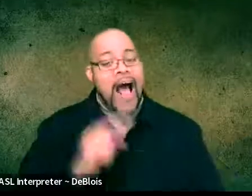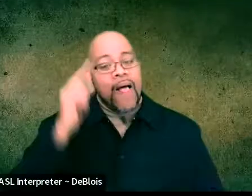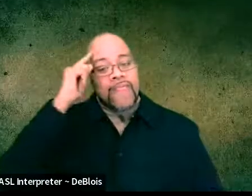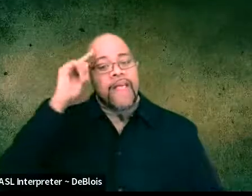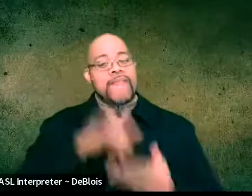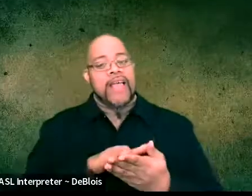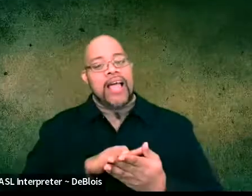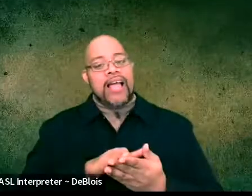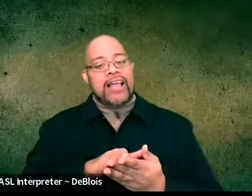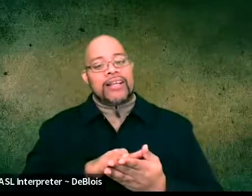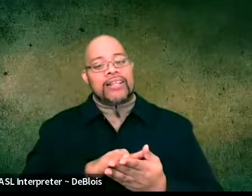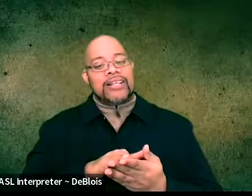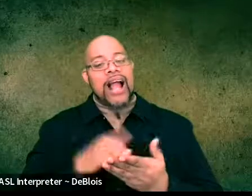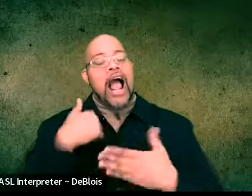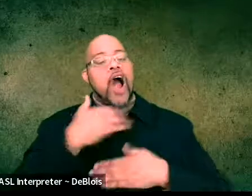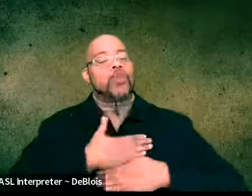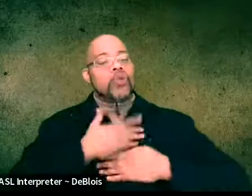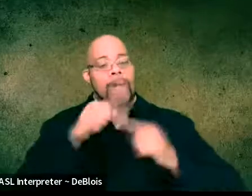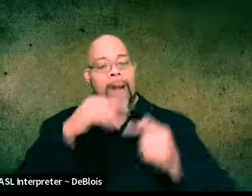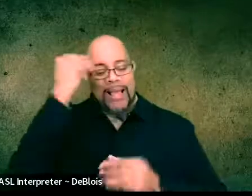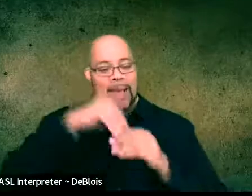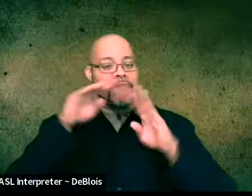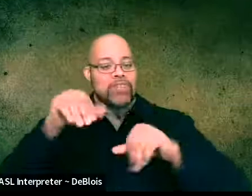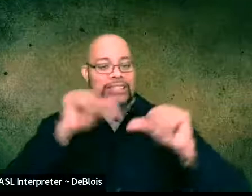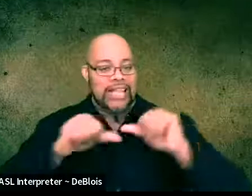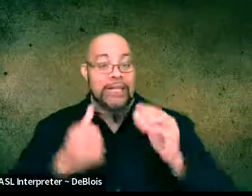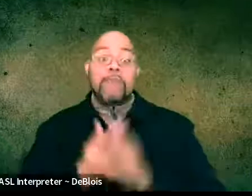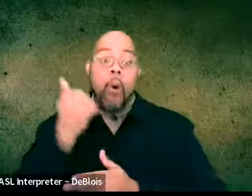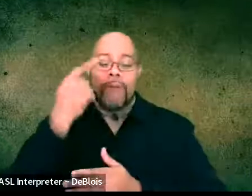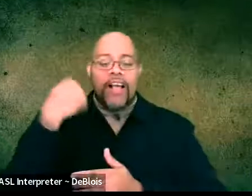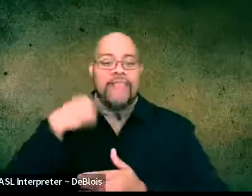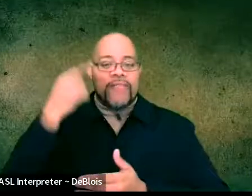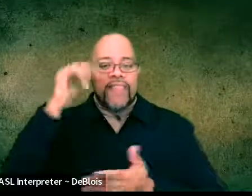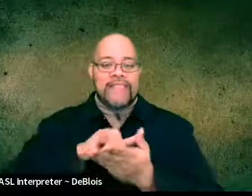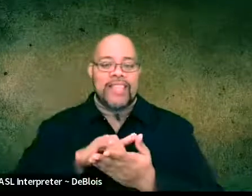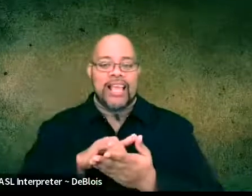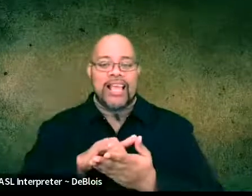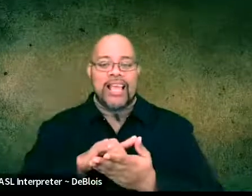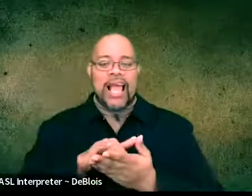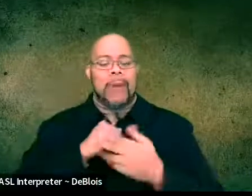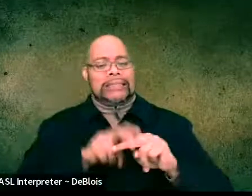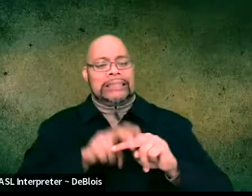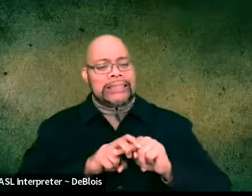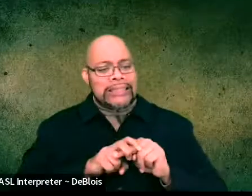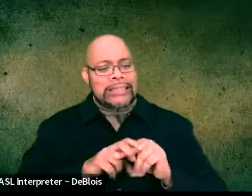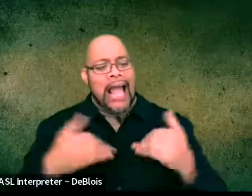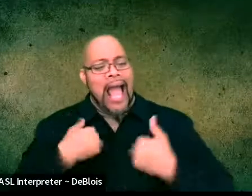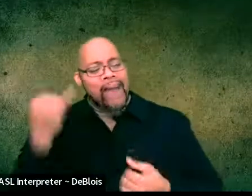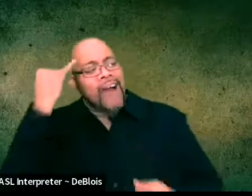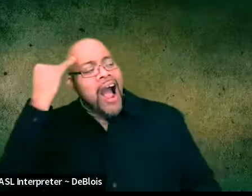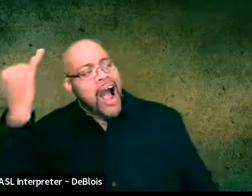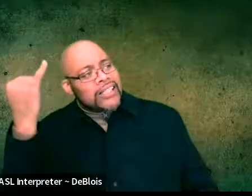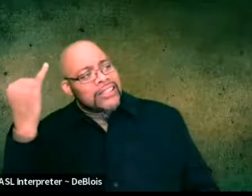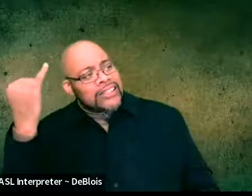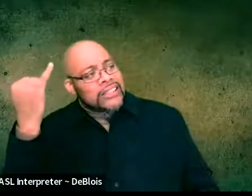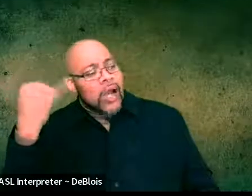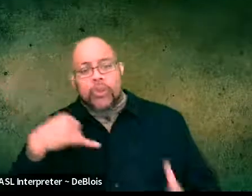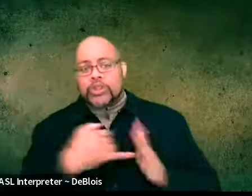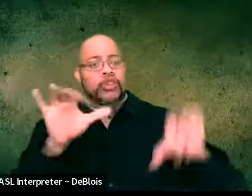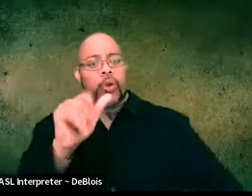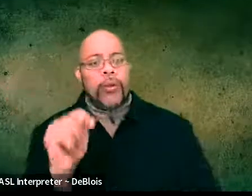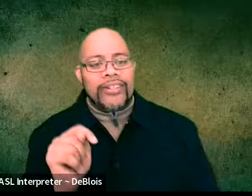what I enjoy about Black and Marine Science the most, because I think we'll sit around and we'll have an idea and we'll just do